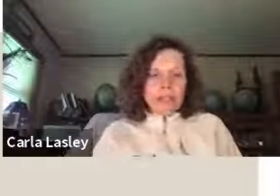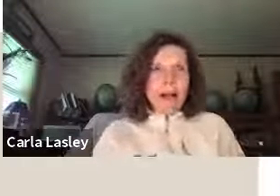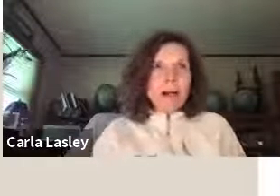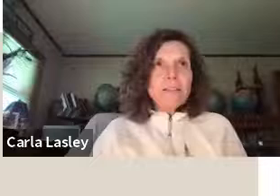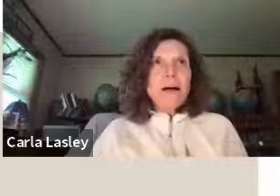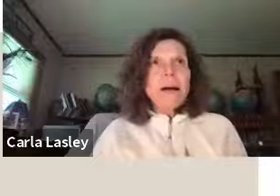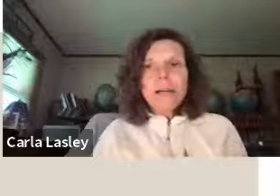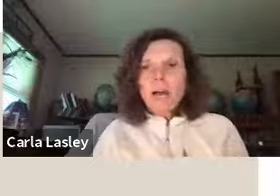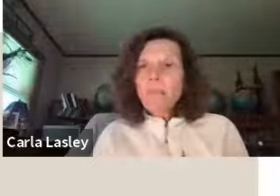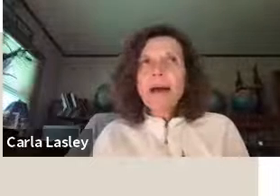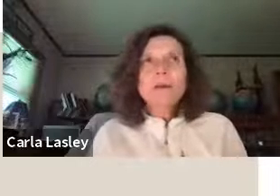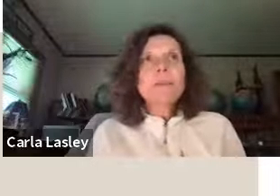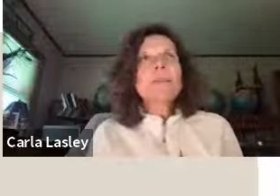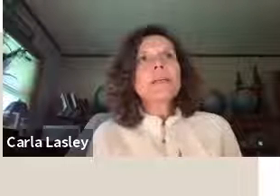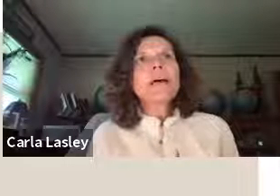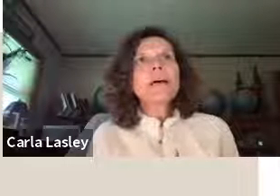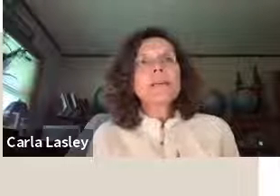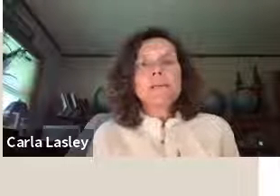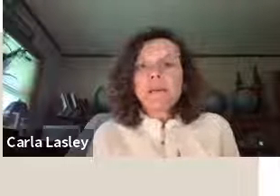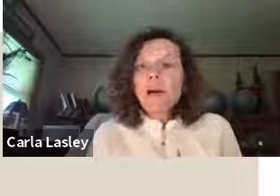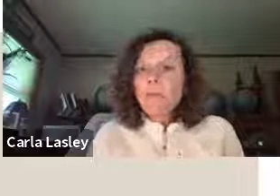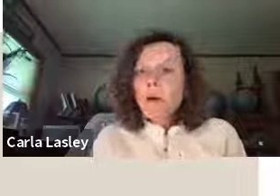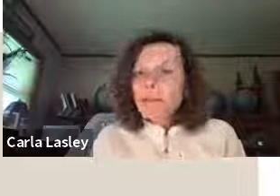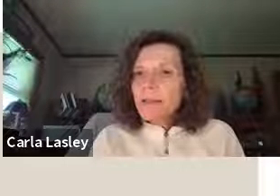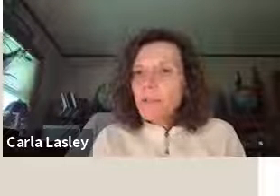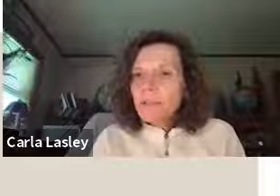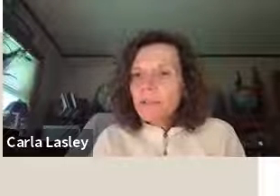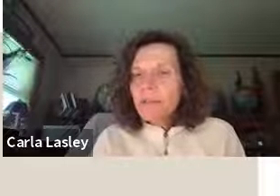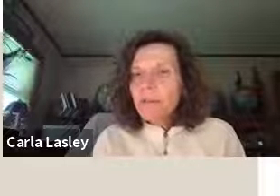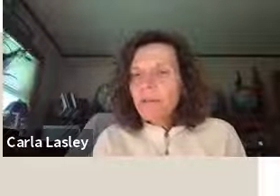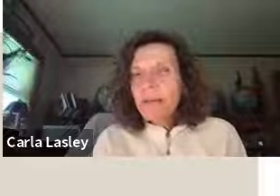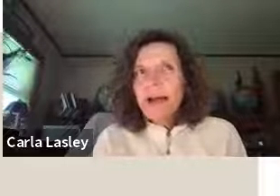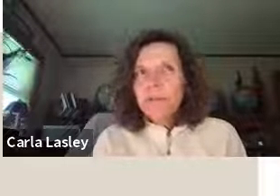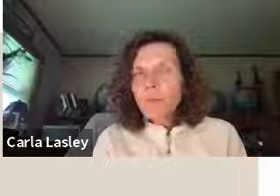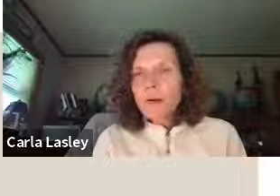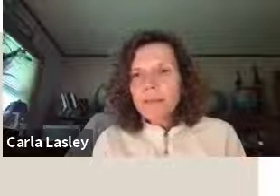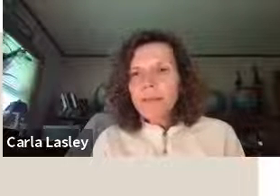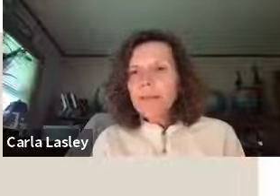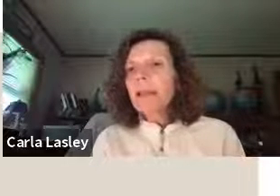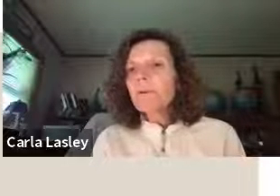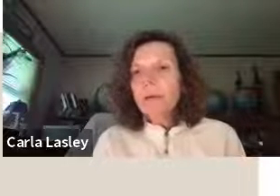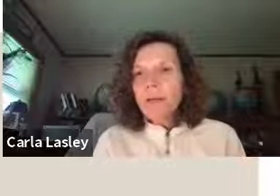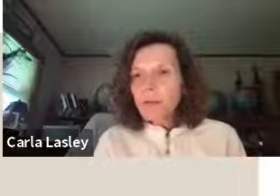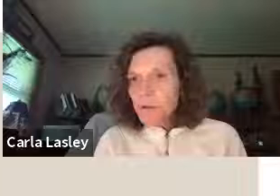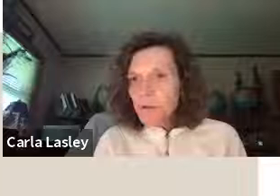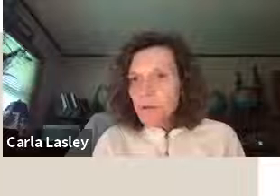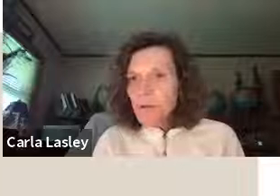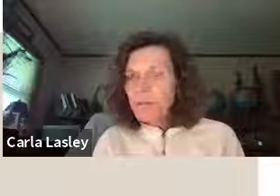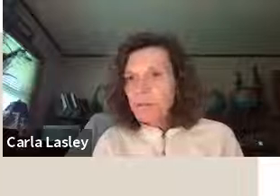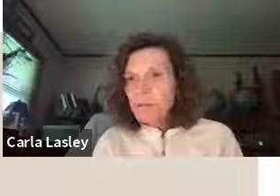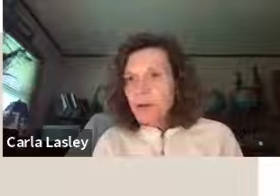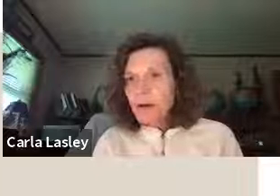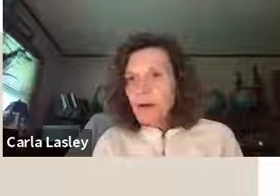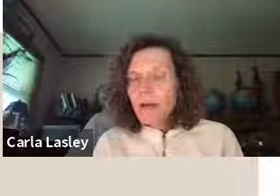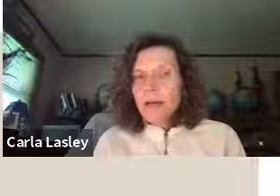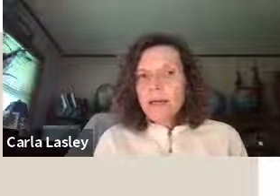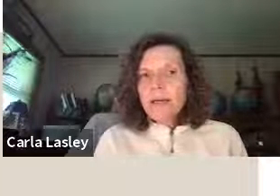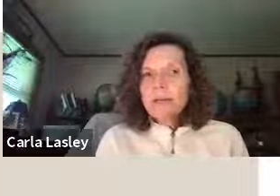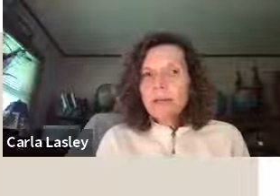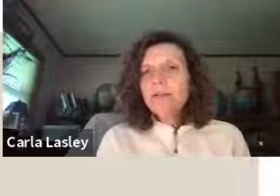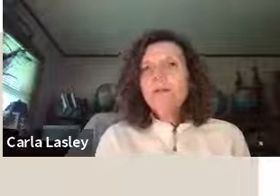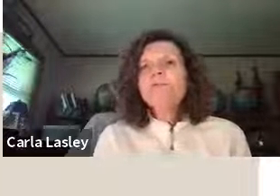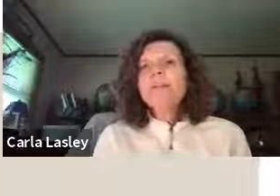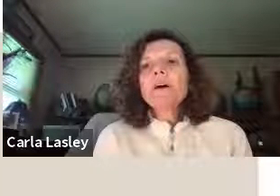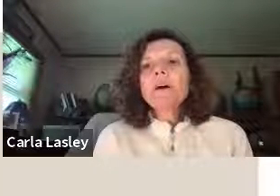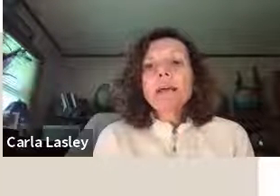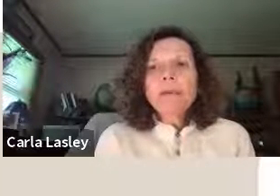so today I'll talk about the VR process, which is the actual process that everyone goes through who comes to VR.